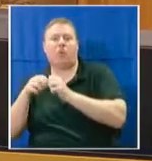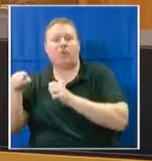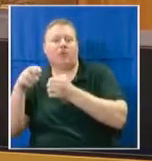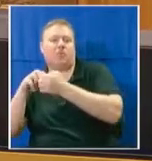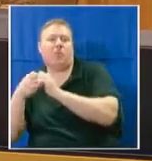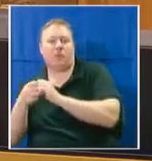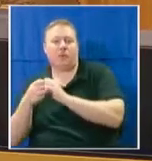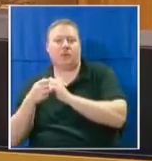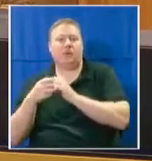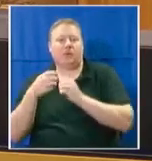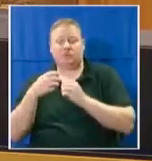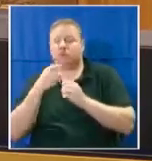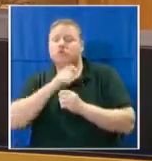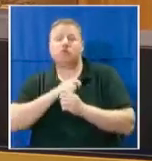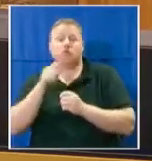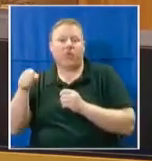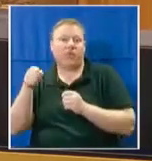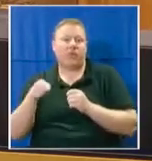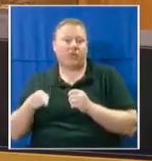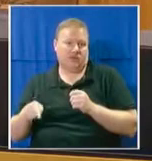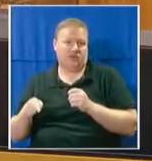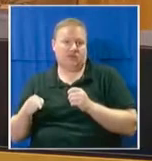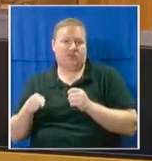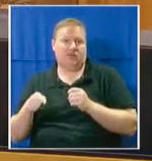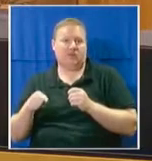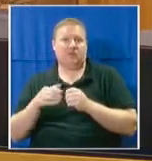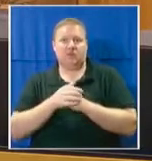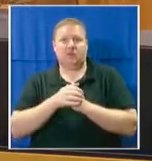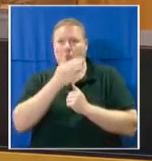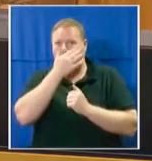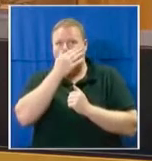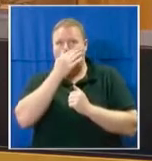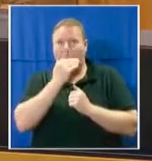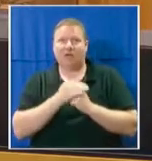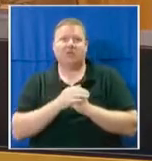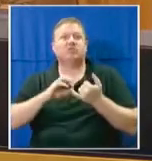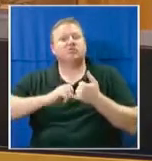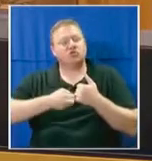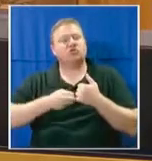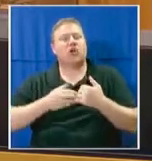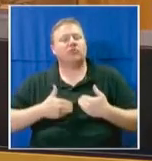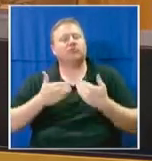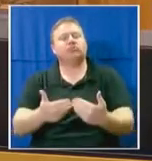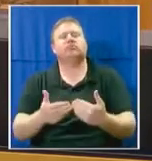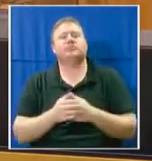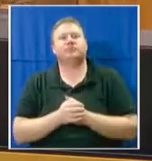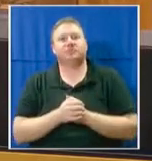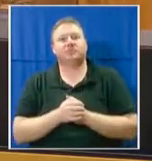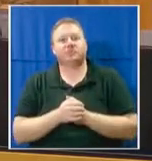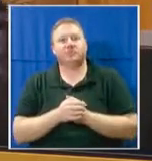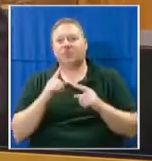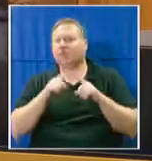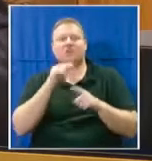be genuine about that, and then we start dealing with the figures. This is how we're going to try and approach. But as I say, it won't